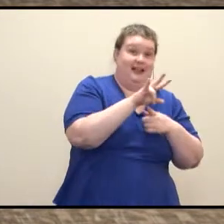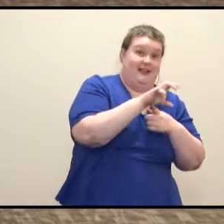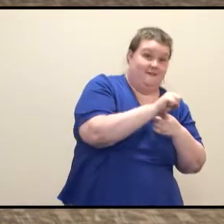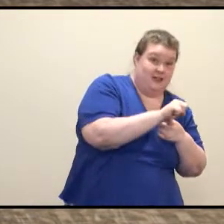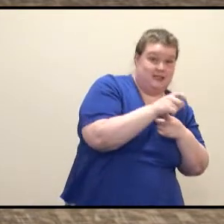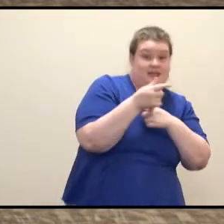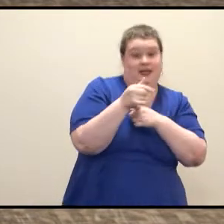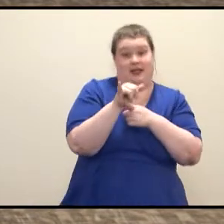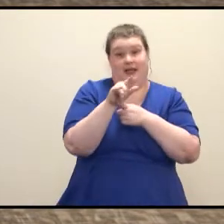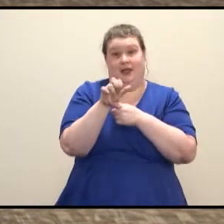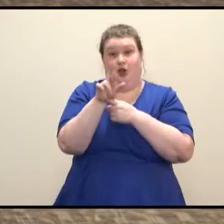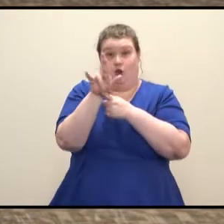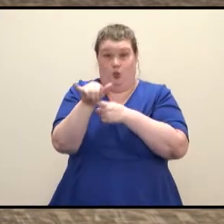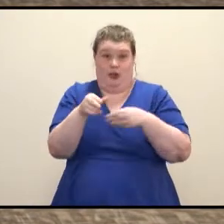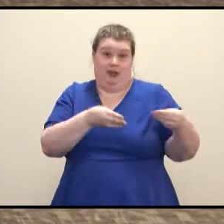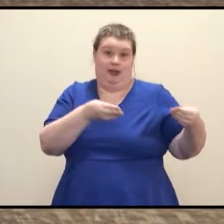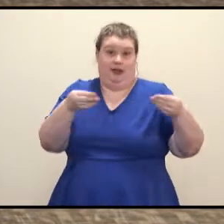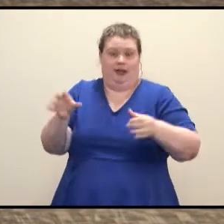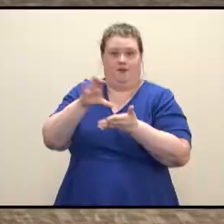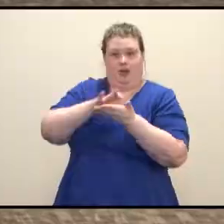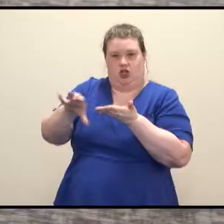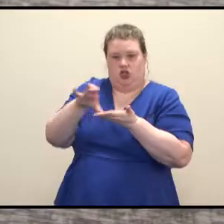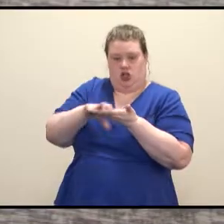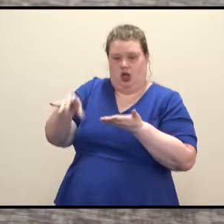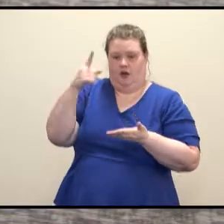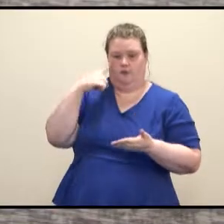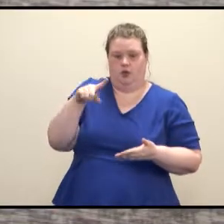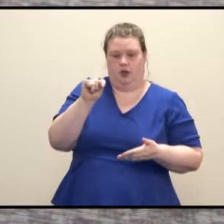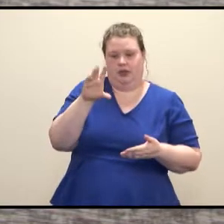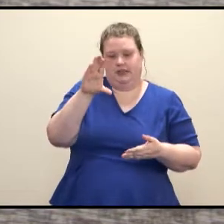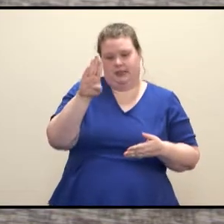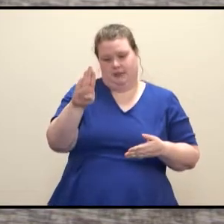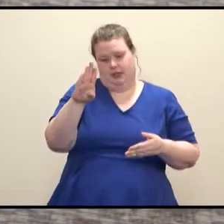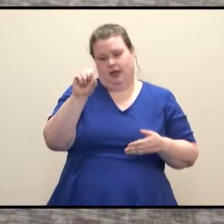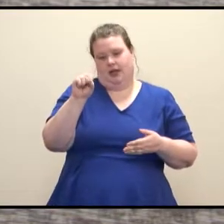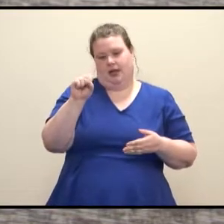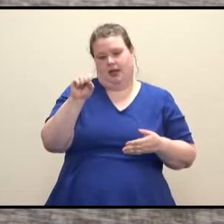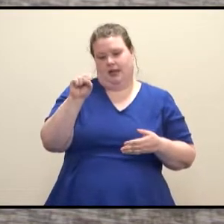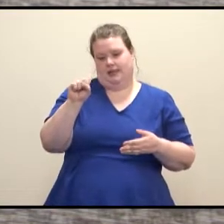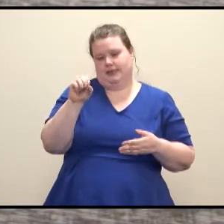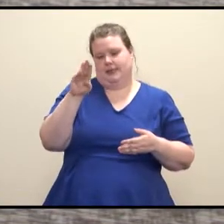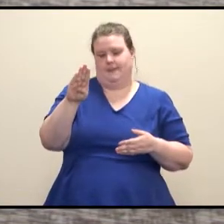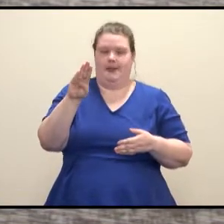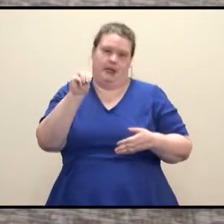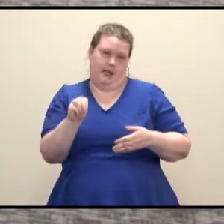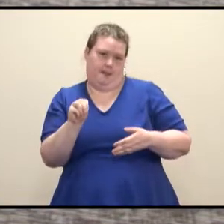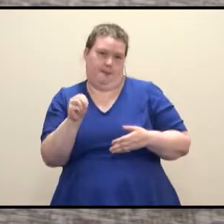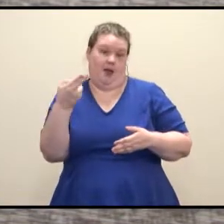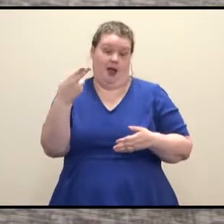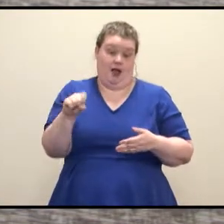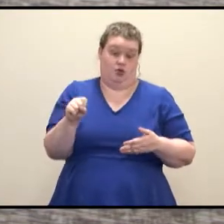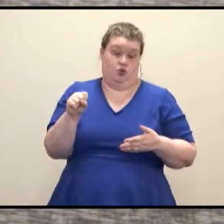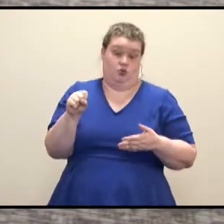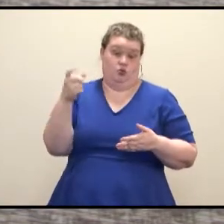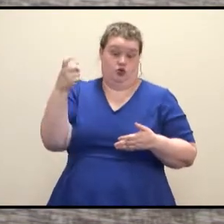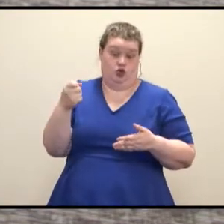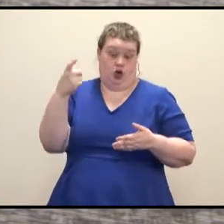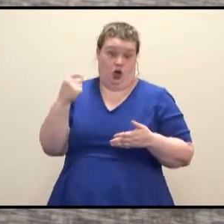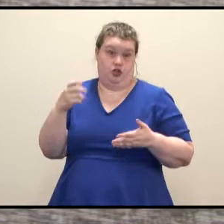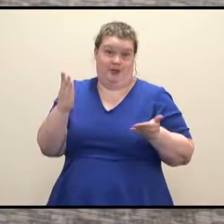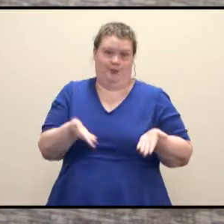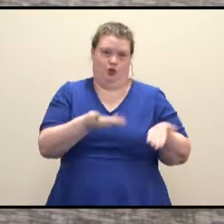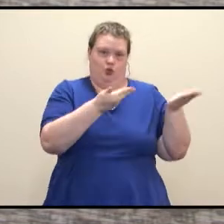would like to present a check for the TCB-SBM TASB Scholarship to University High School senior Dalen Sauls.